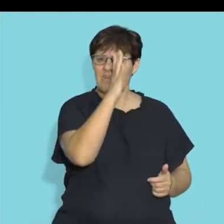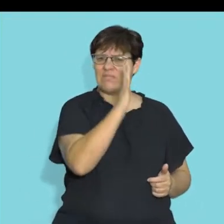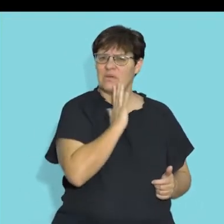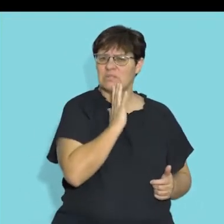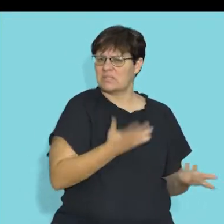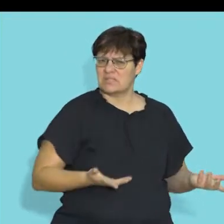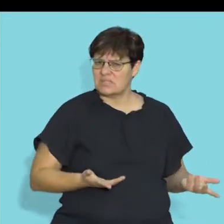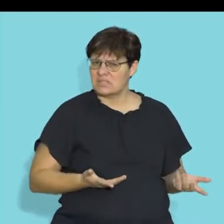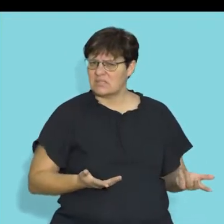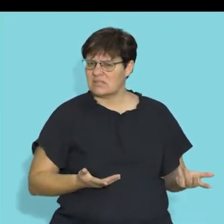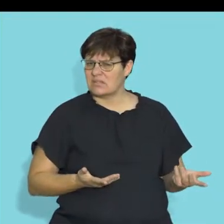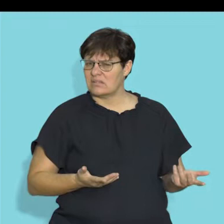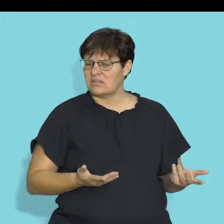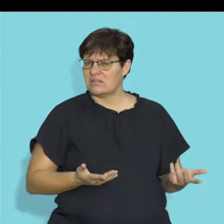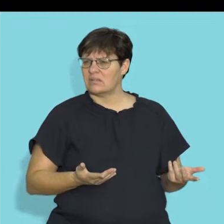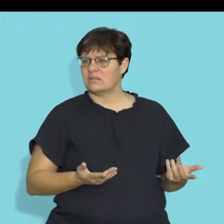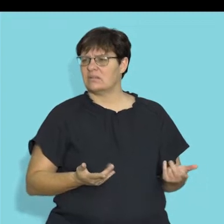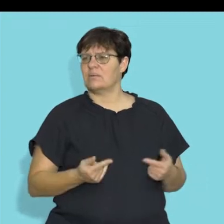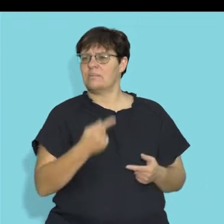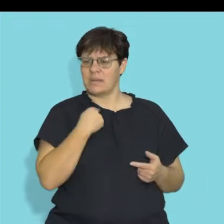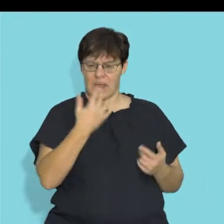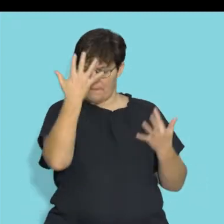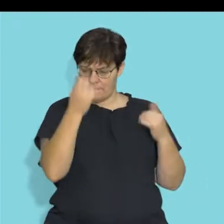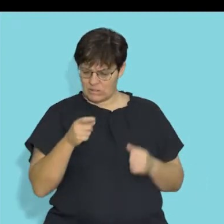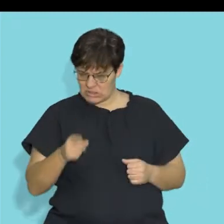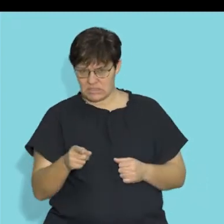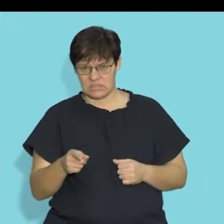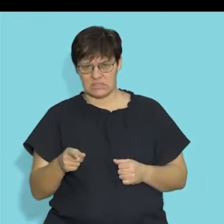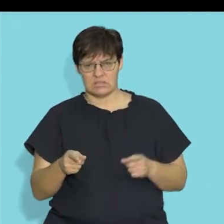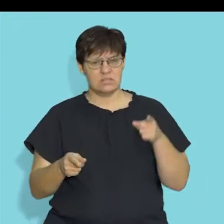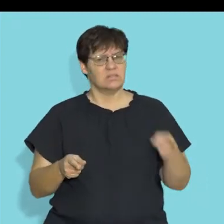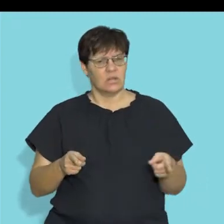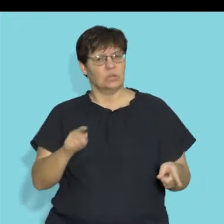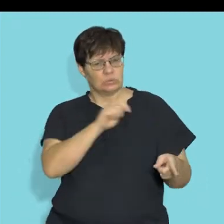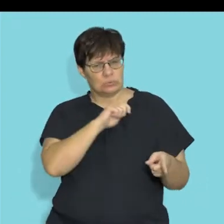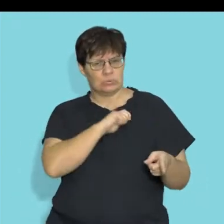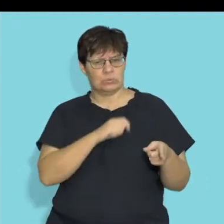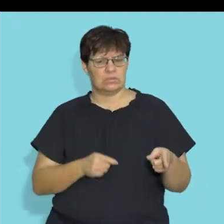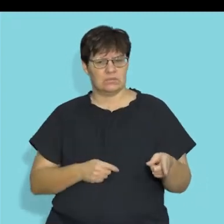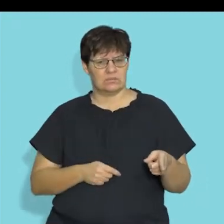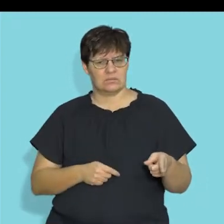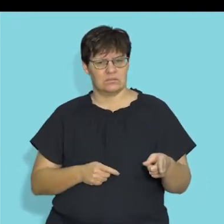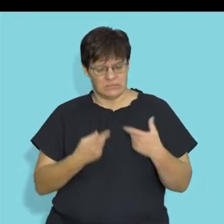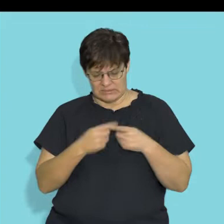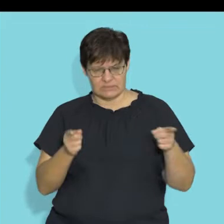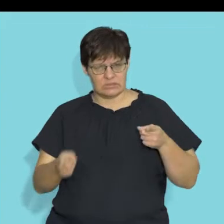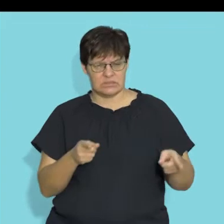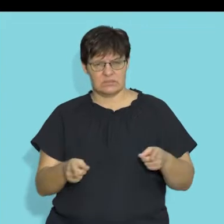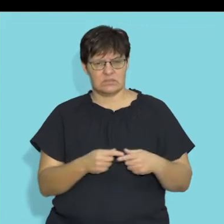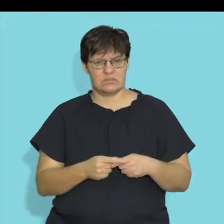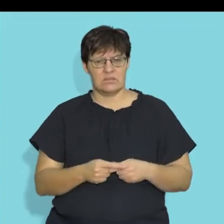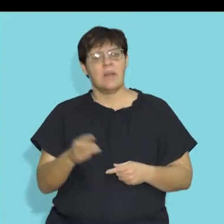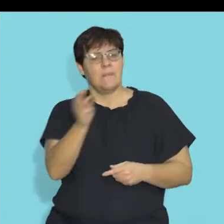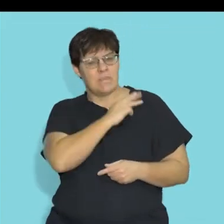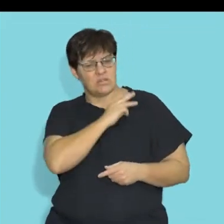you can see, if this is the budget amount, that's your B, and the actual amount is 5,000.